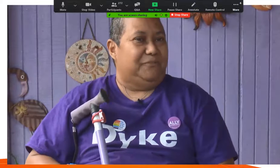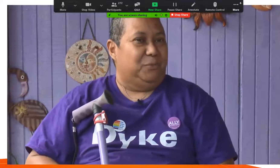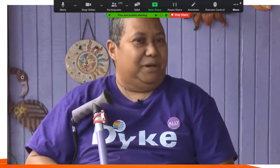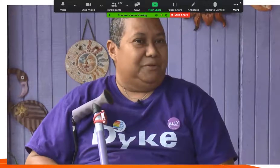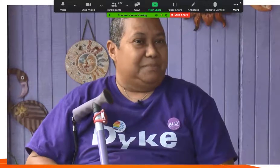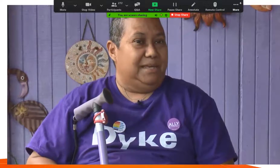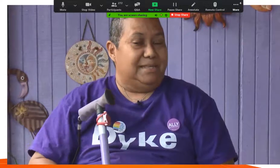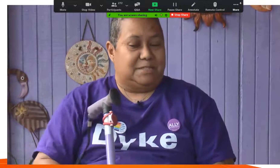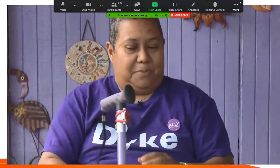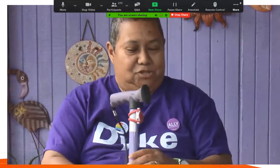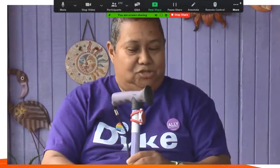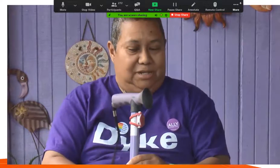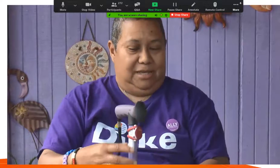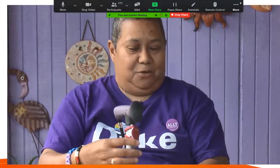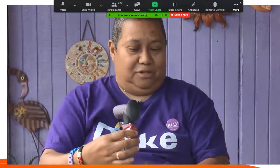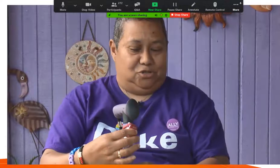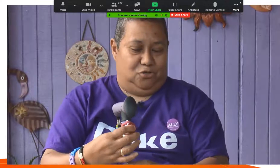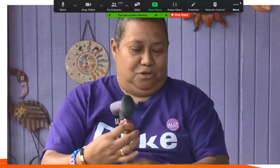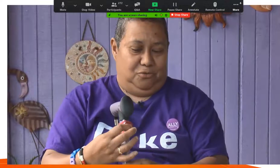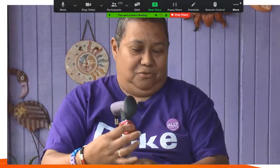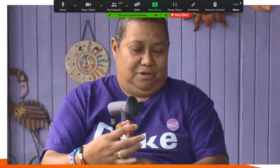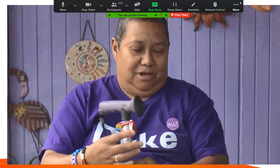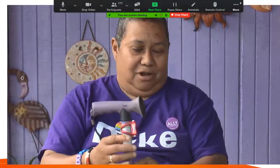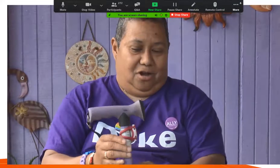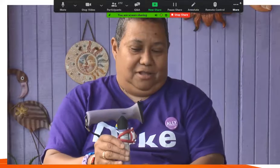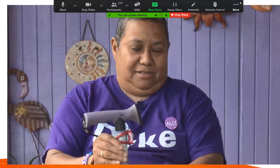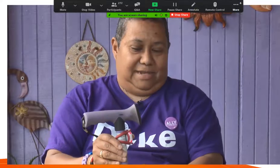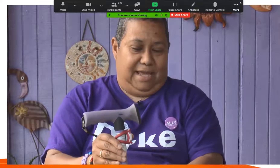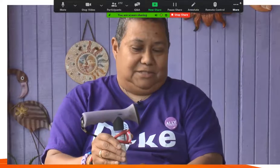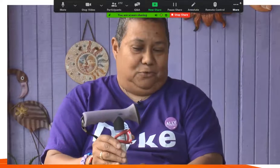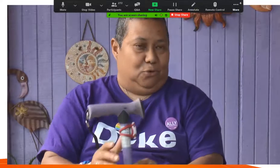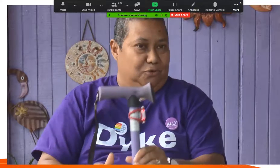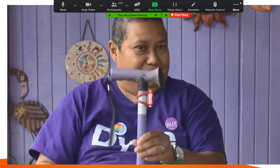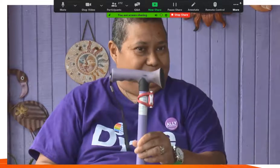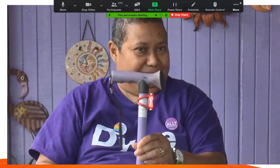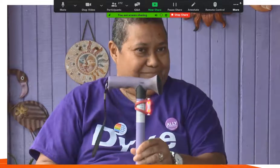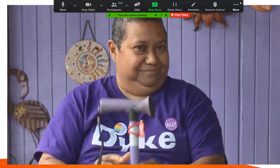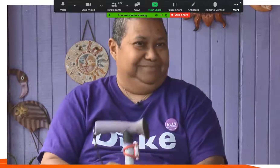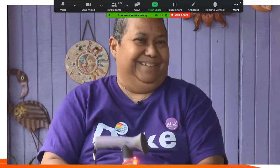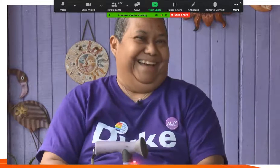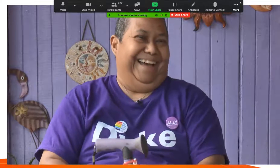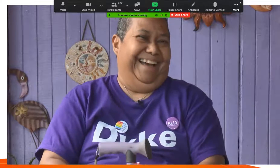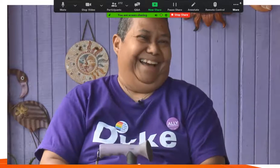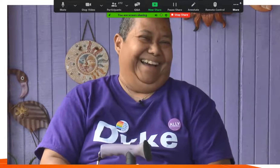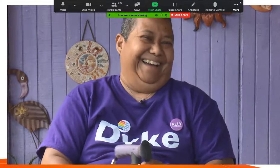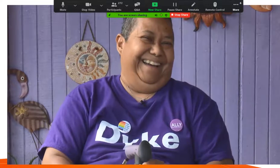goes everywhere with me, especially, I want to show you, on the dance floor.